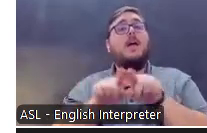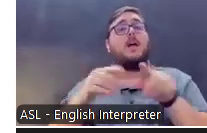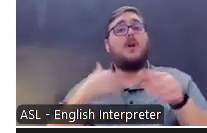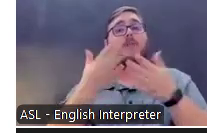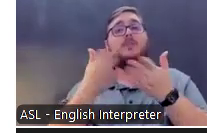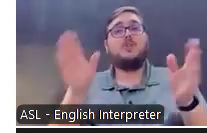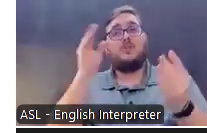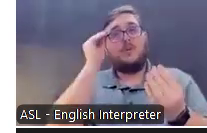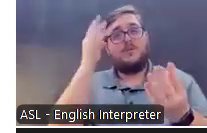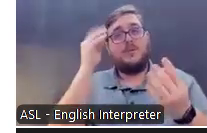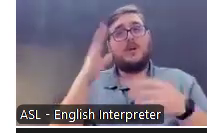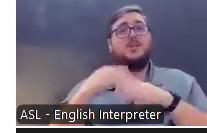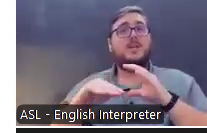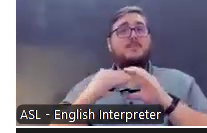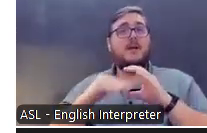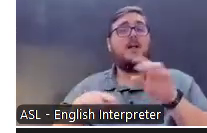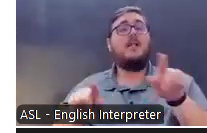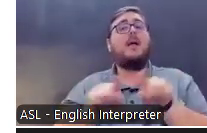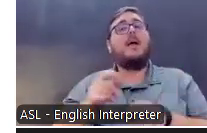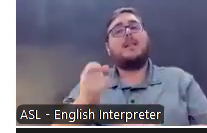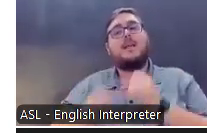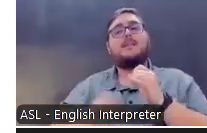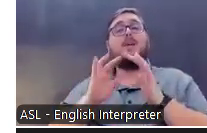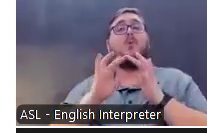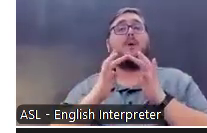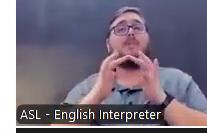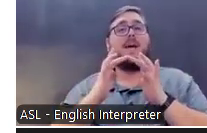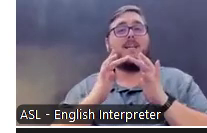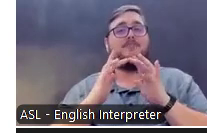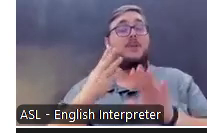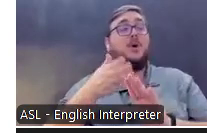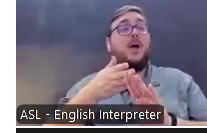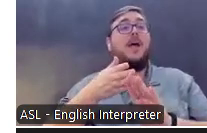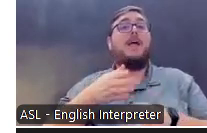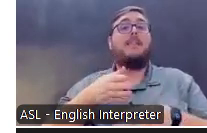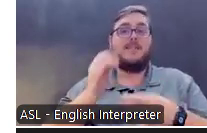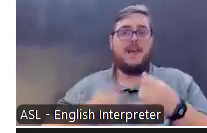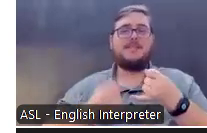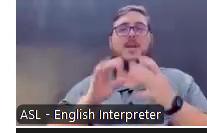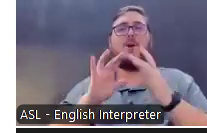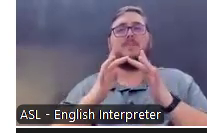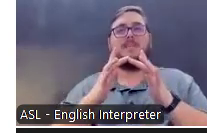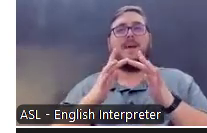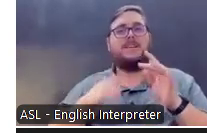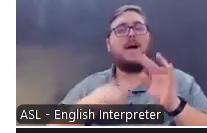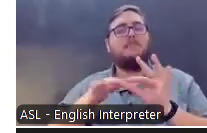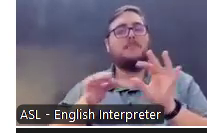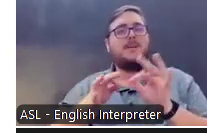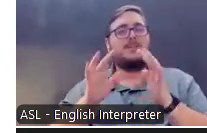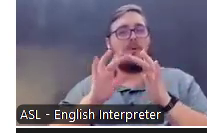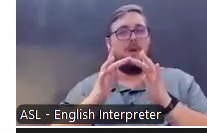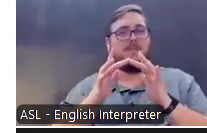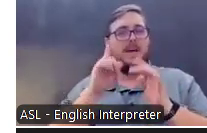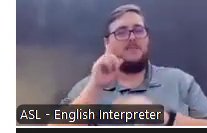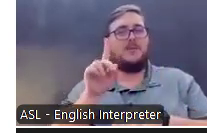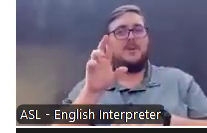our website. Earlier in the presentation, I mentioned that we've got a lot of other resources and that they can be found on our website. This goes to our main